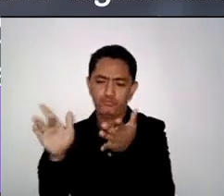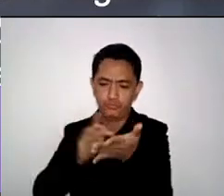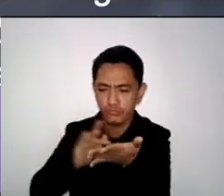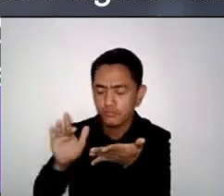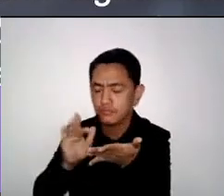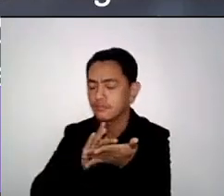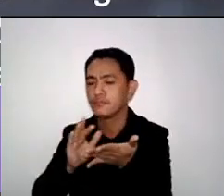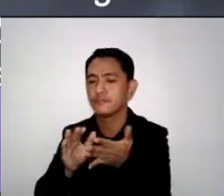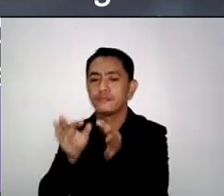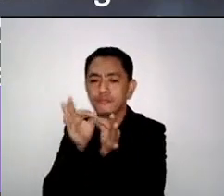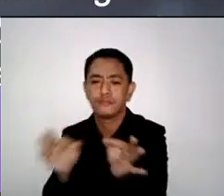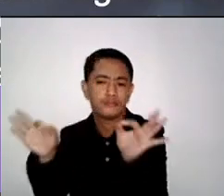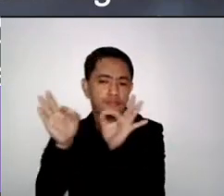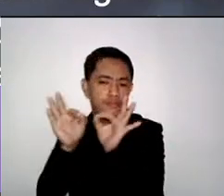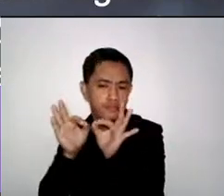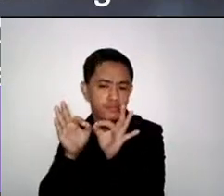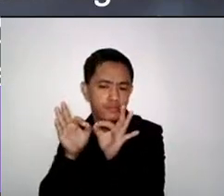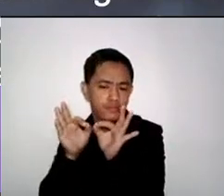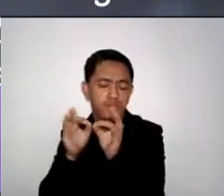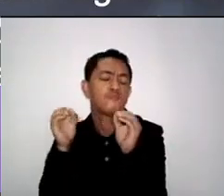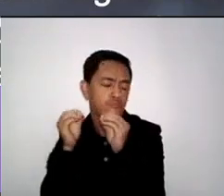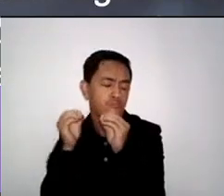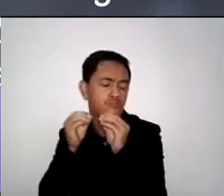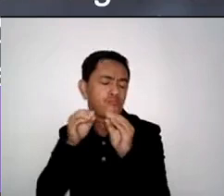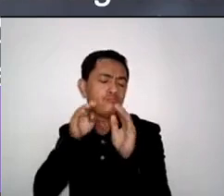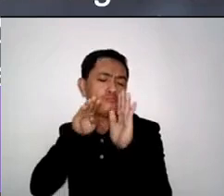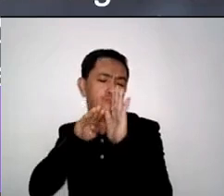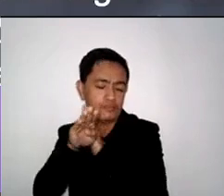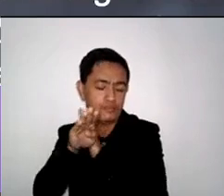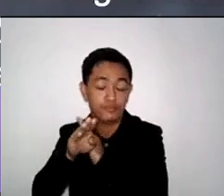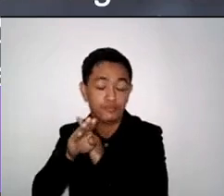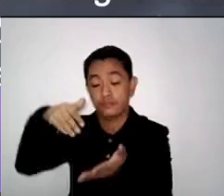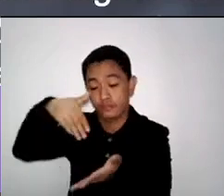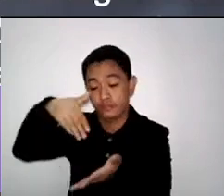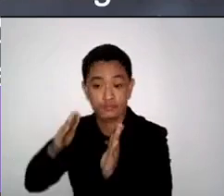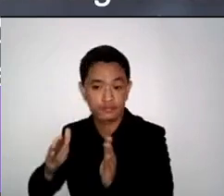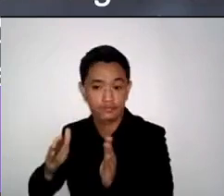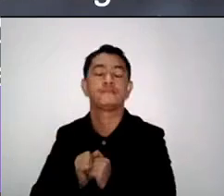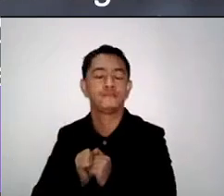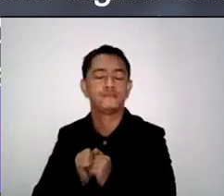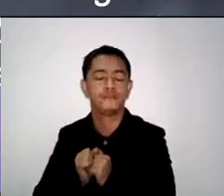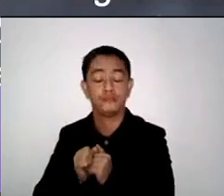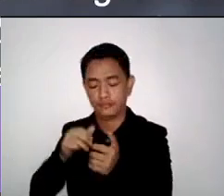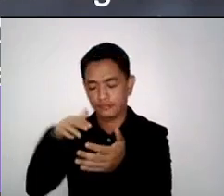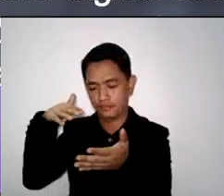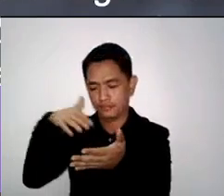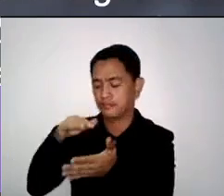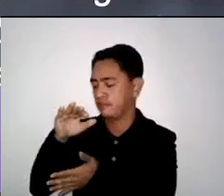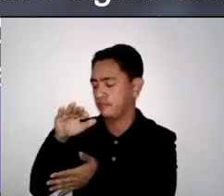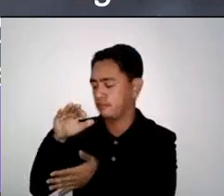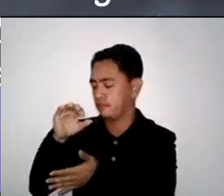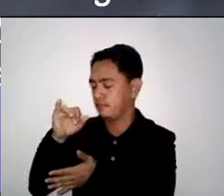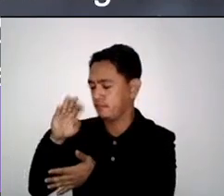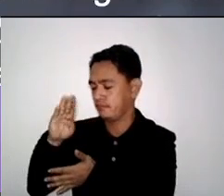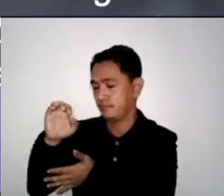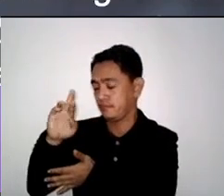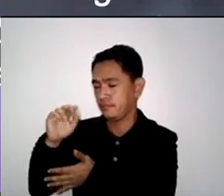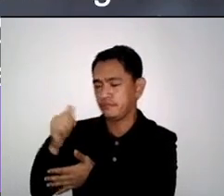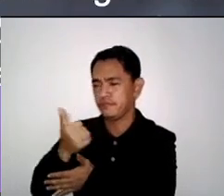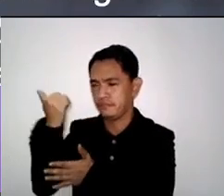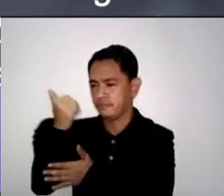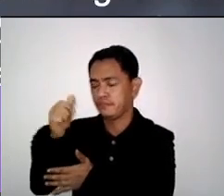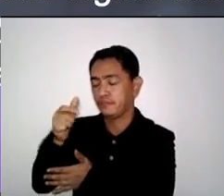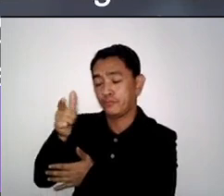further develop the skills of learners. In the study of Eisenberg and others in 2010,